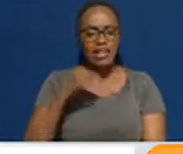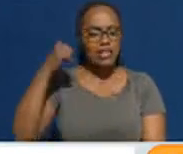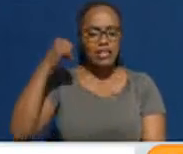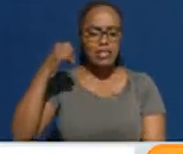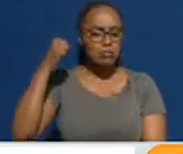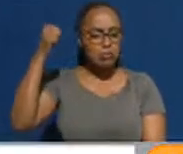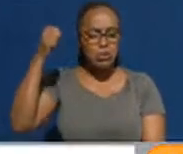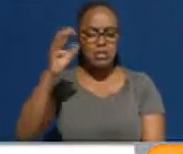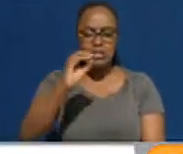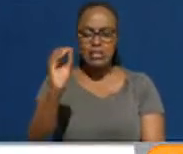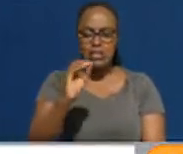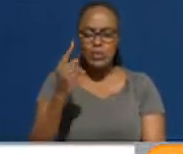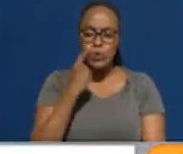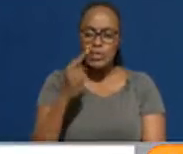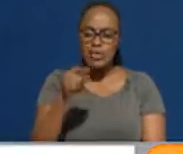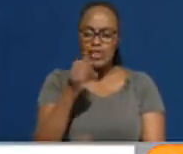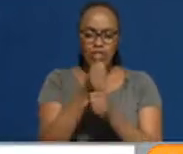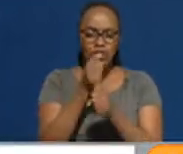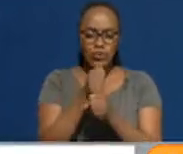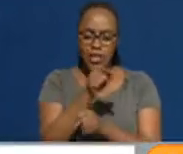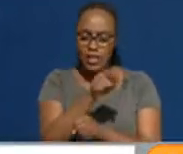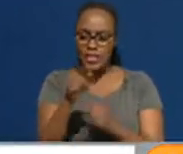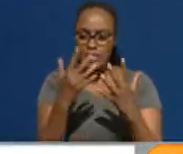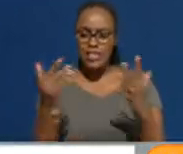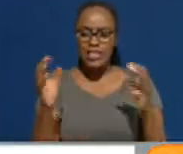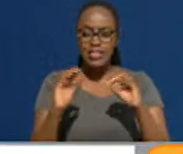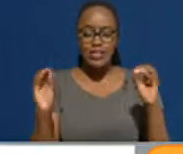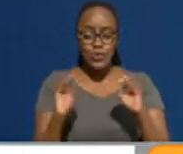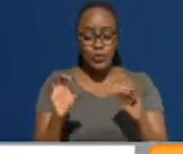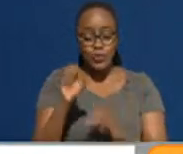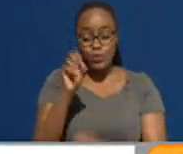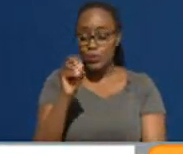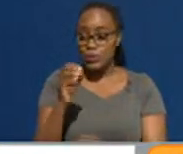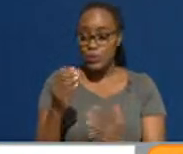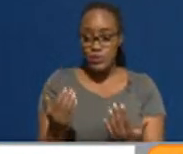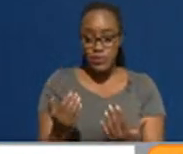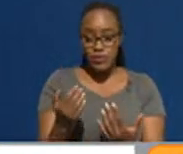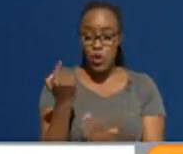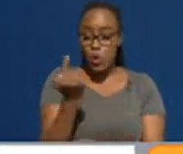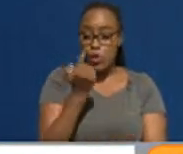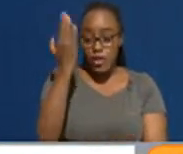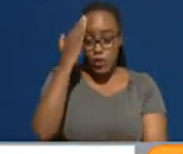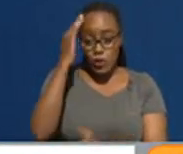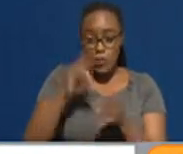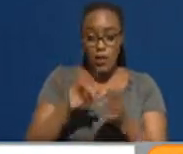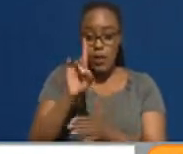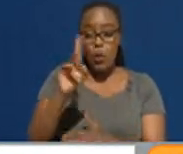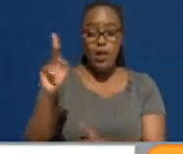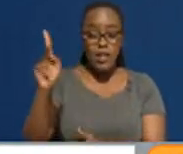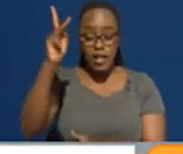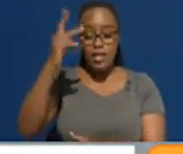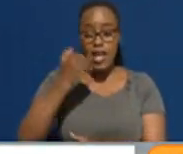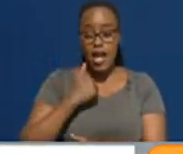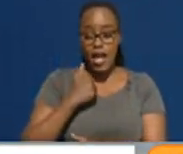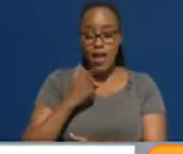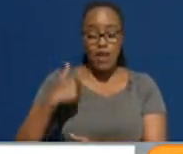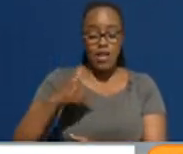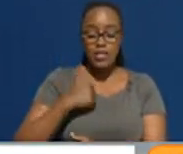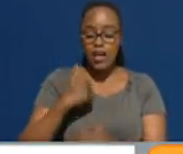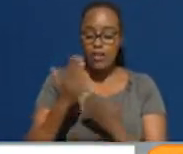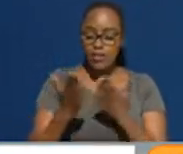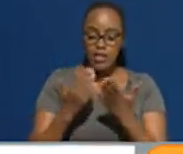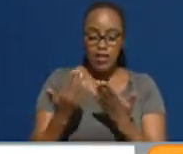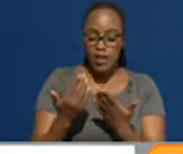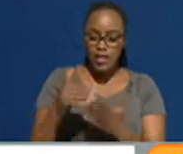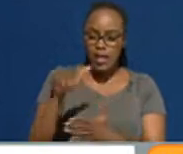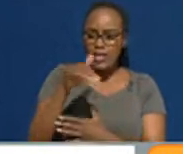But you won't see them doing those things. So just to remember that there's only one Kenya. Mm. We have no servants' quota. There's